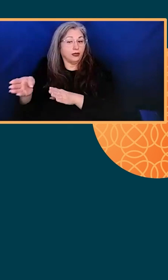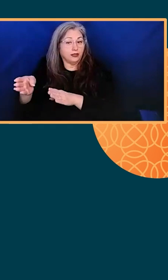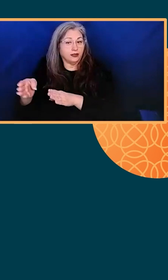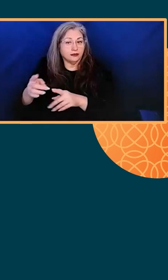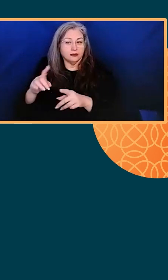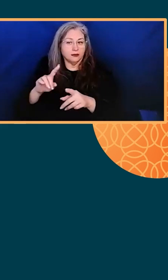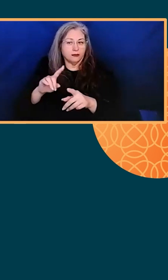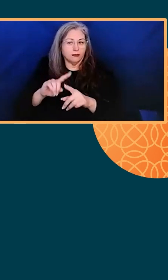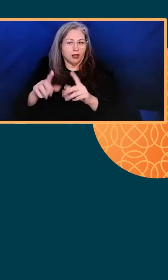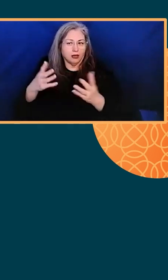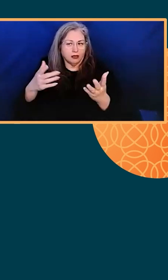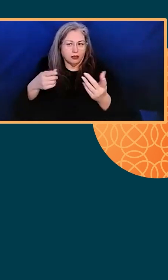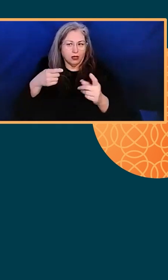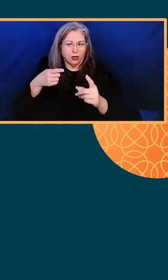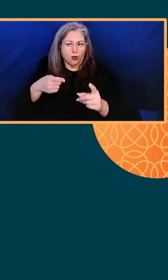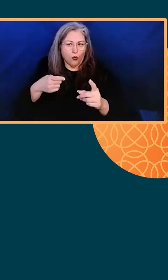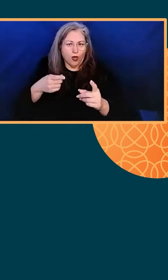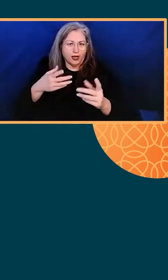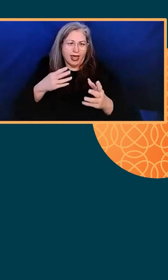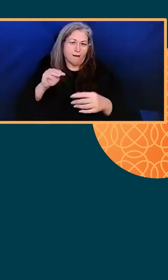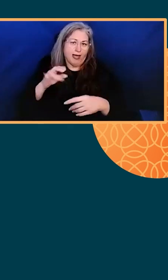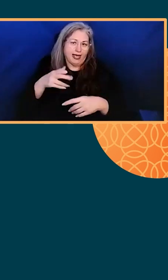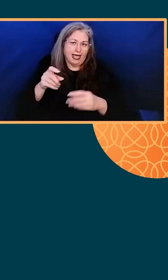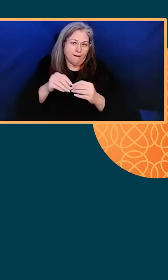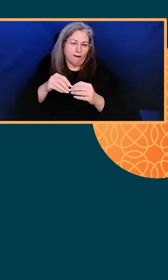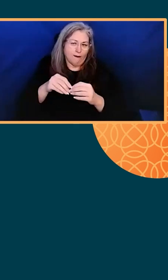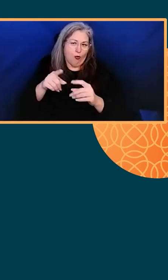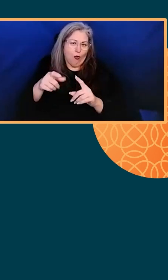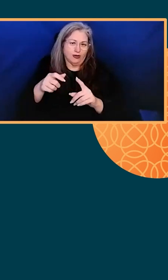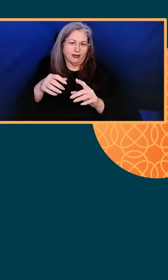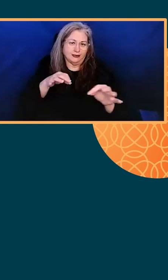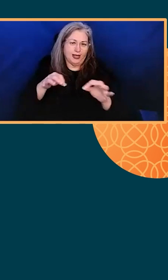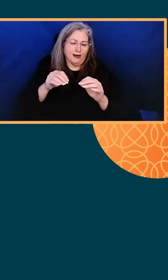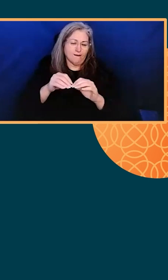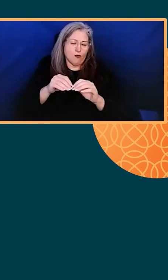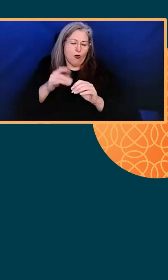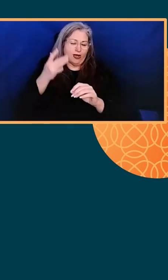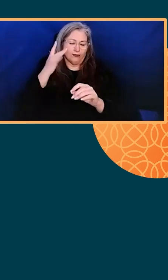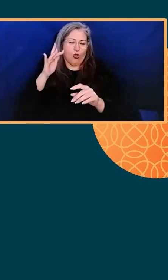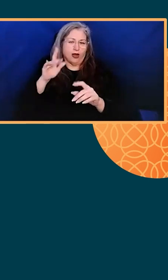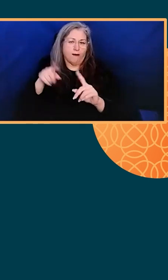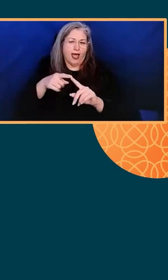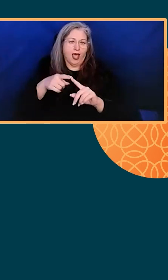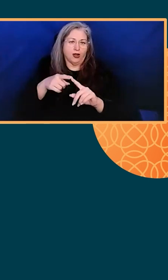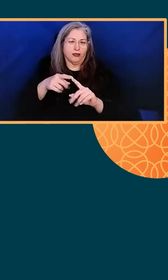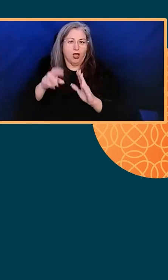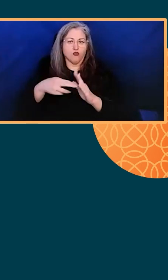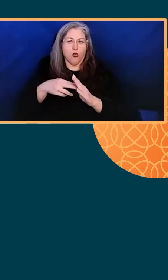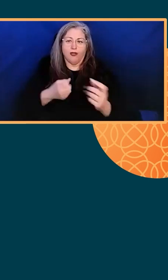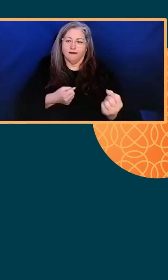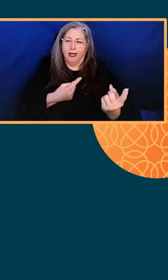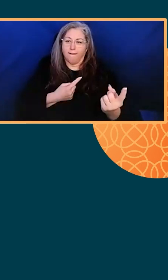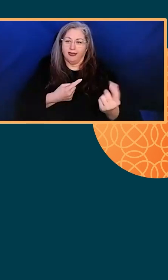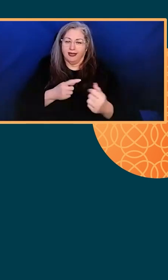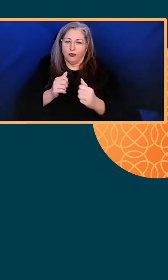But then what is that? And, you know, like Micah can probably speak much more intelligently around the role of empathy in